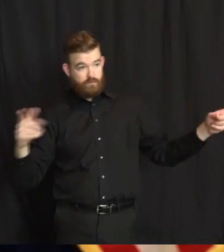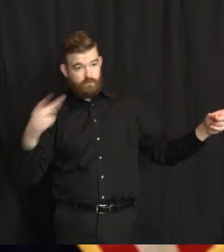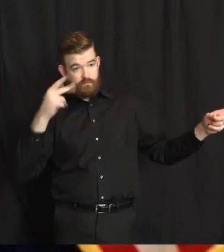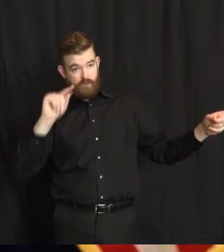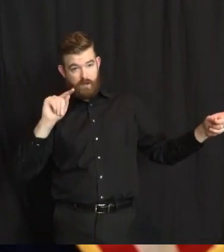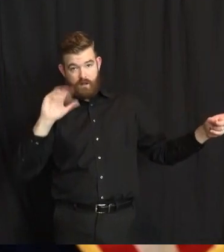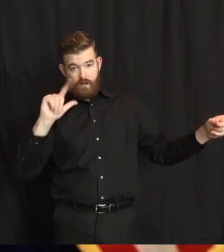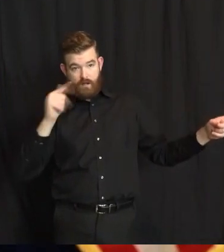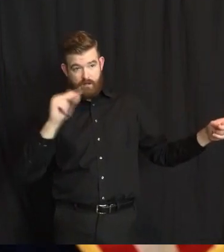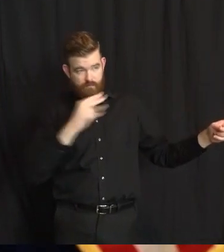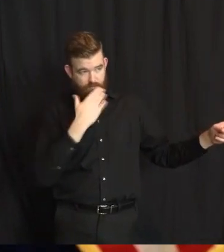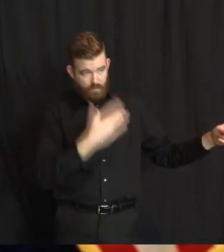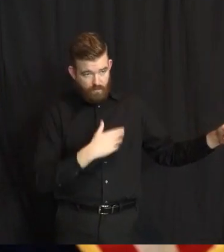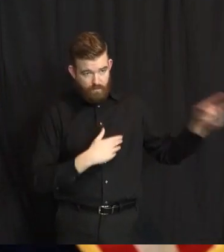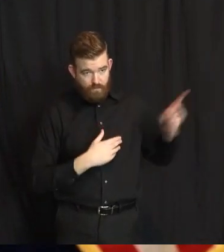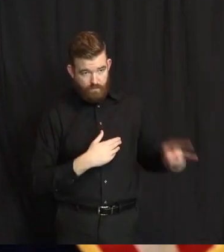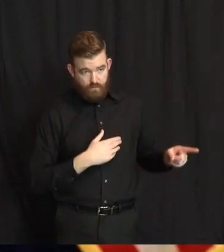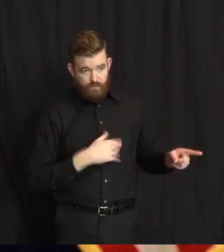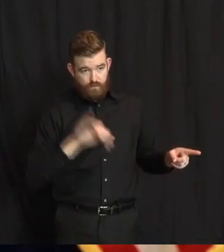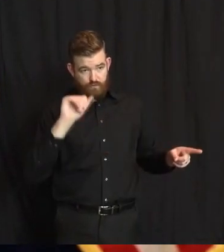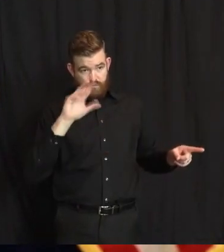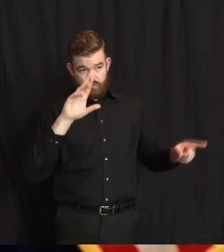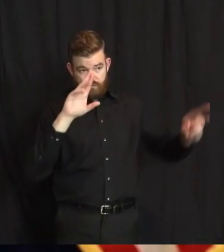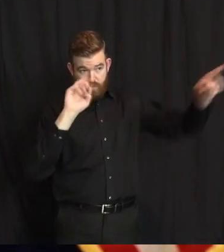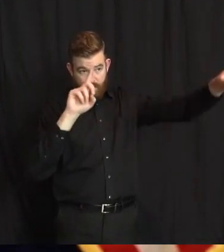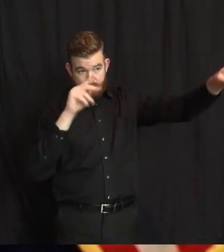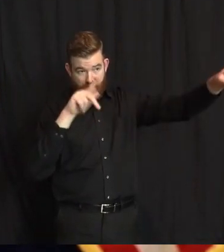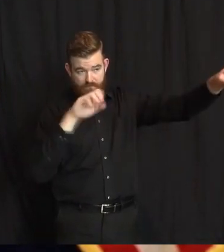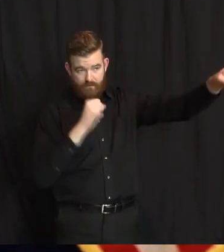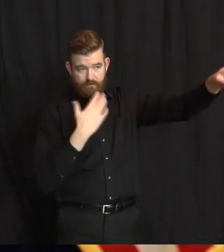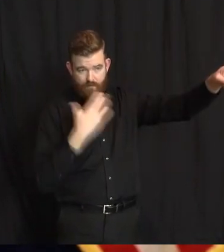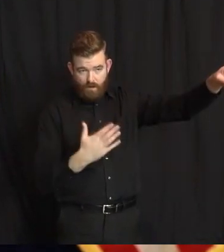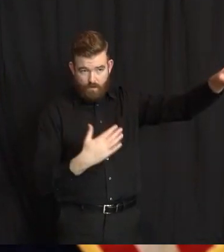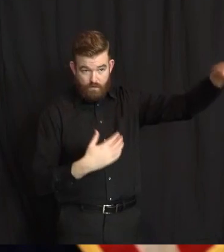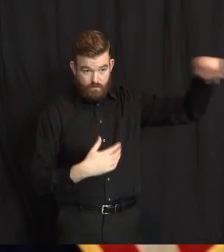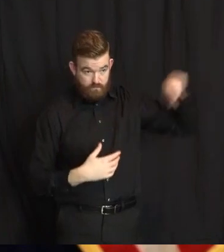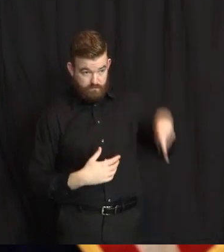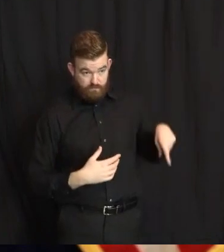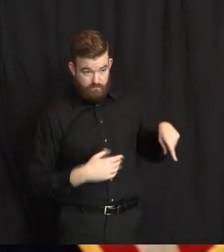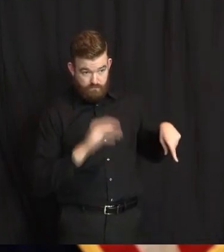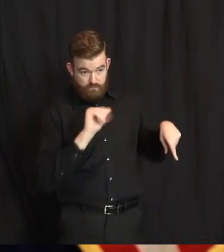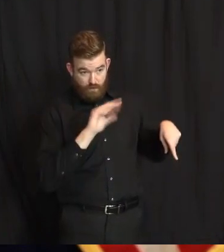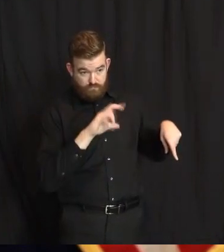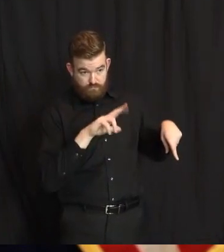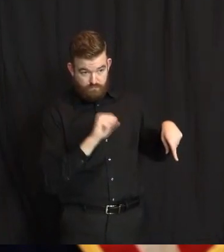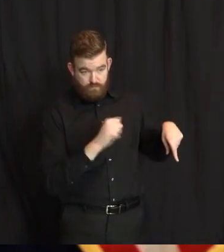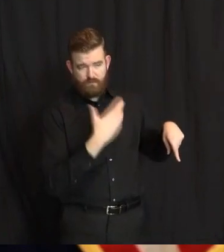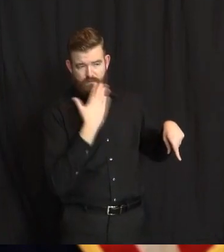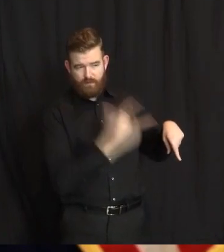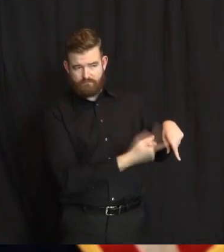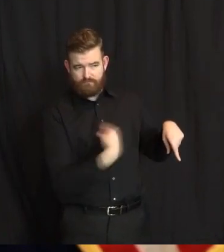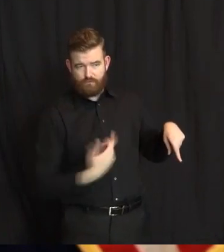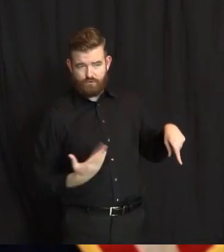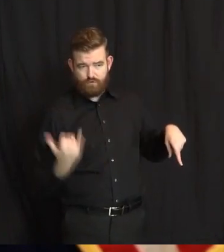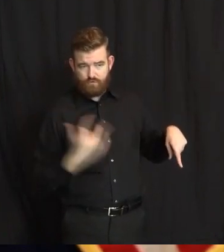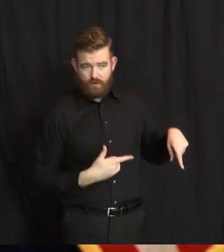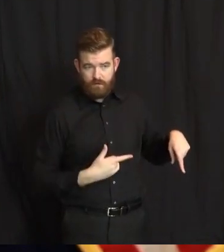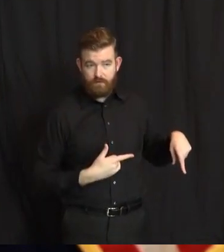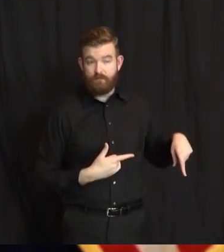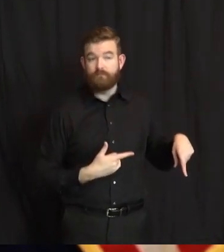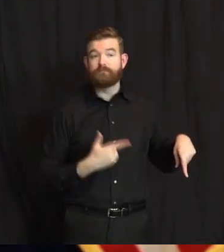leadership. Jared Maples, again, thank you. And Marcus, it was really good to have you. We've got a few loose ends which we need to come back to you on, which we will